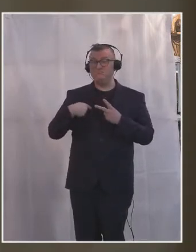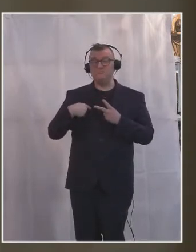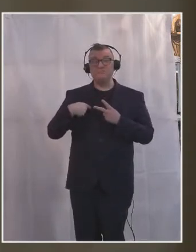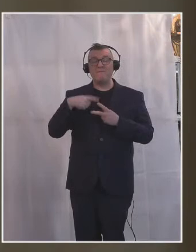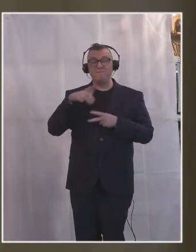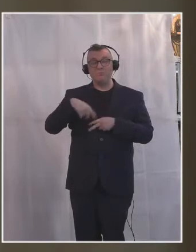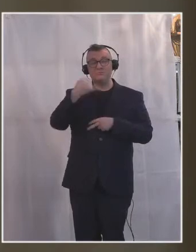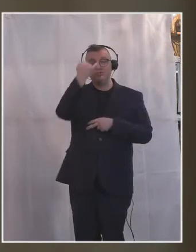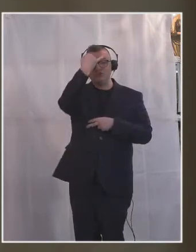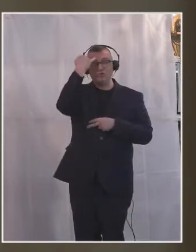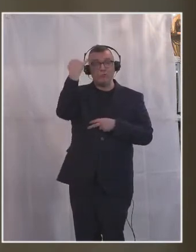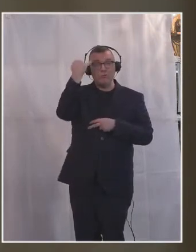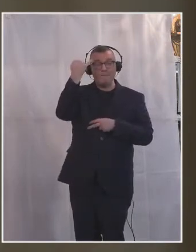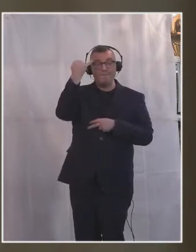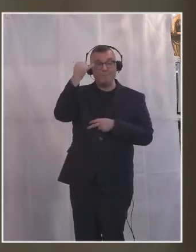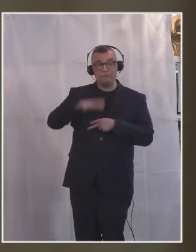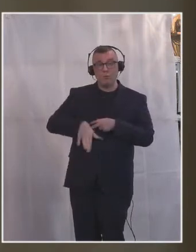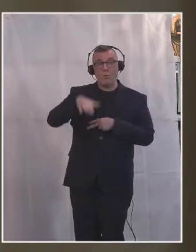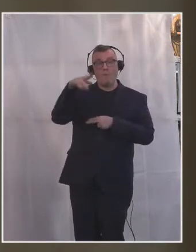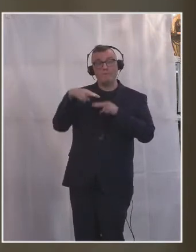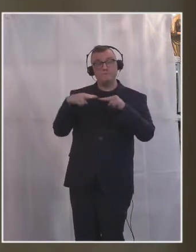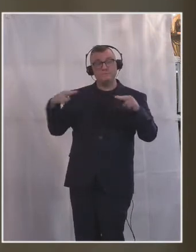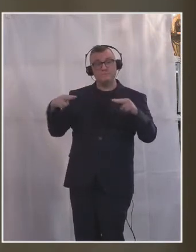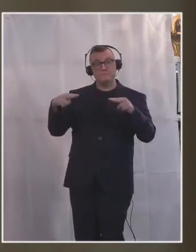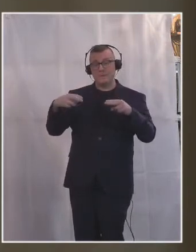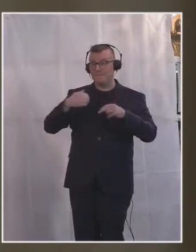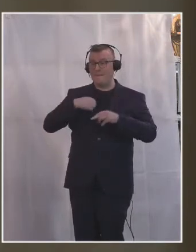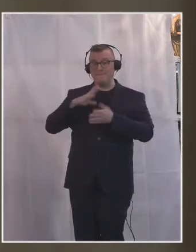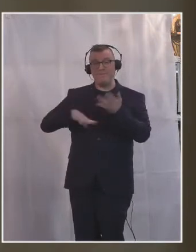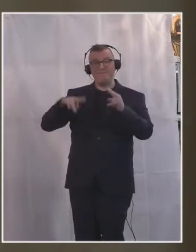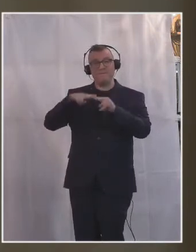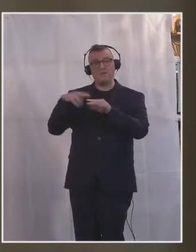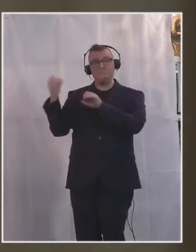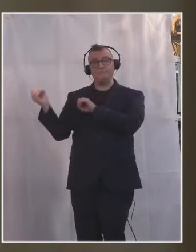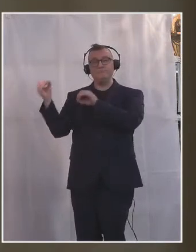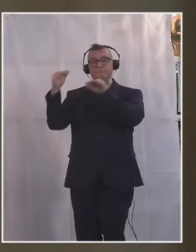Tottenham, as a child of immigrant parents.